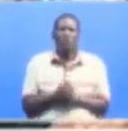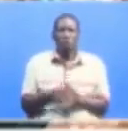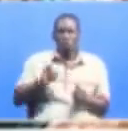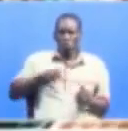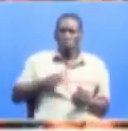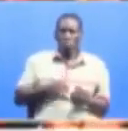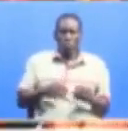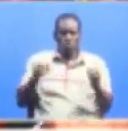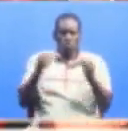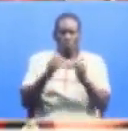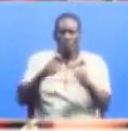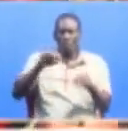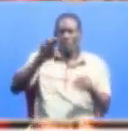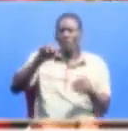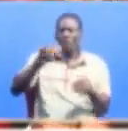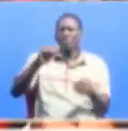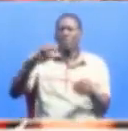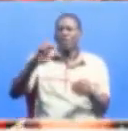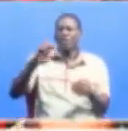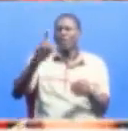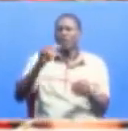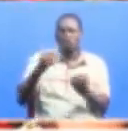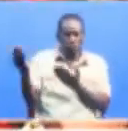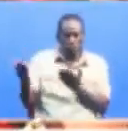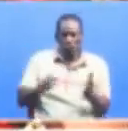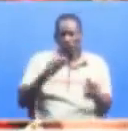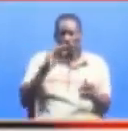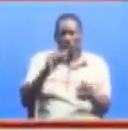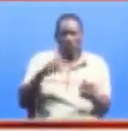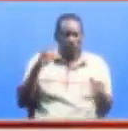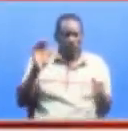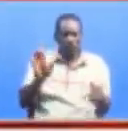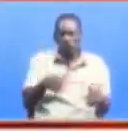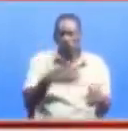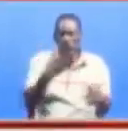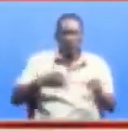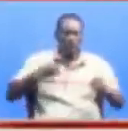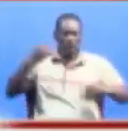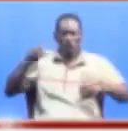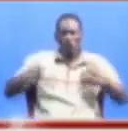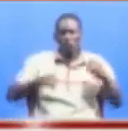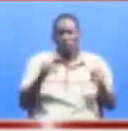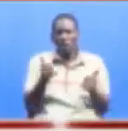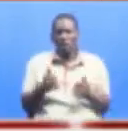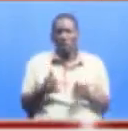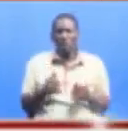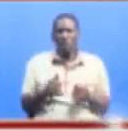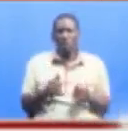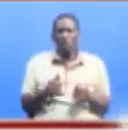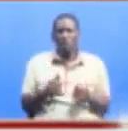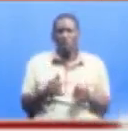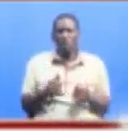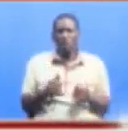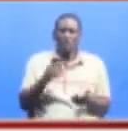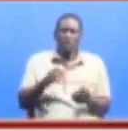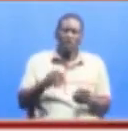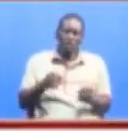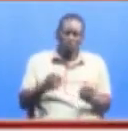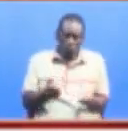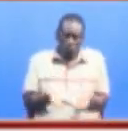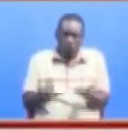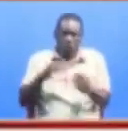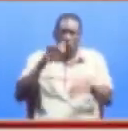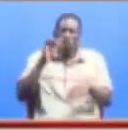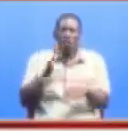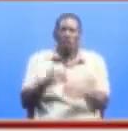Women who gathered at Magadi to receive the cash broke into song and dance. They are now slowly recovering from the effects of adverse weather